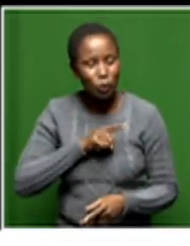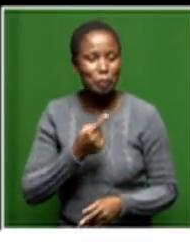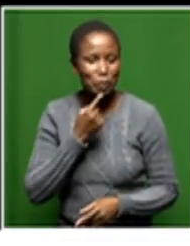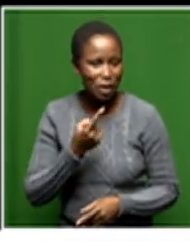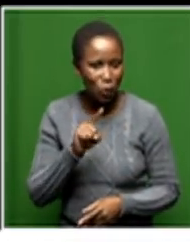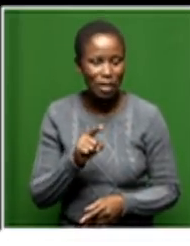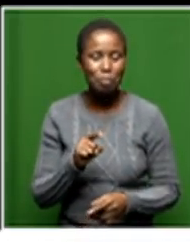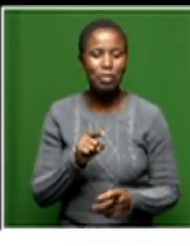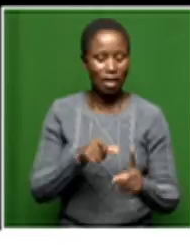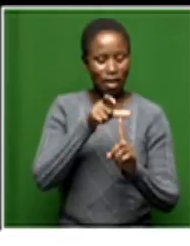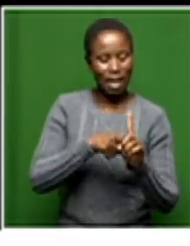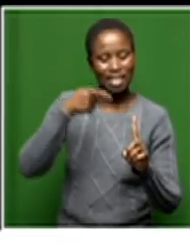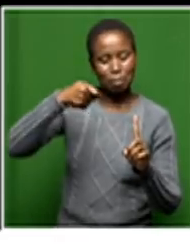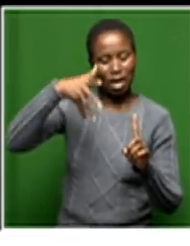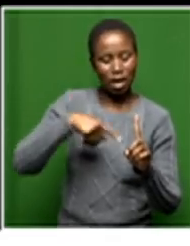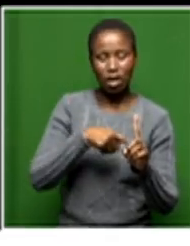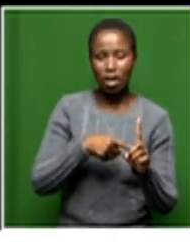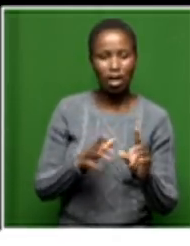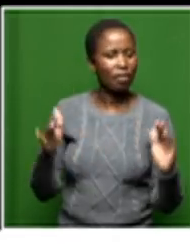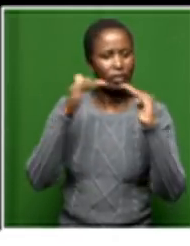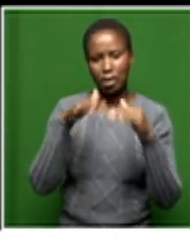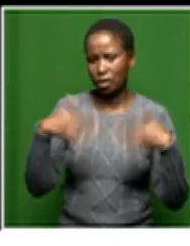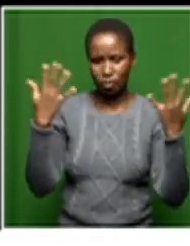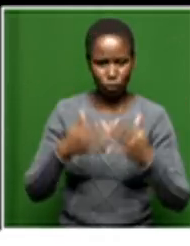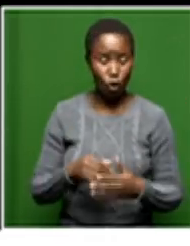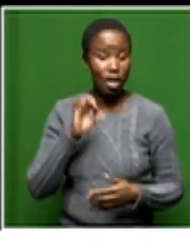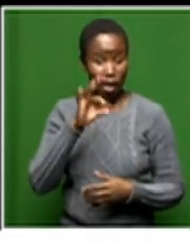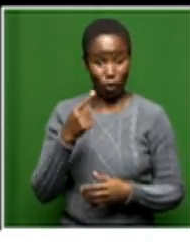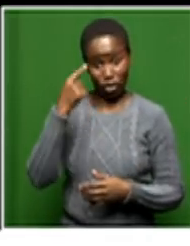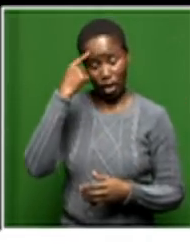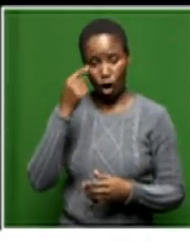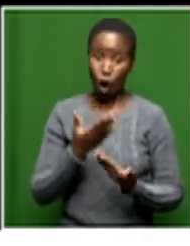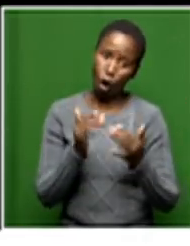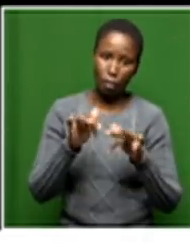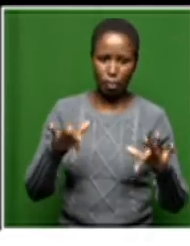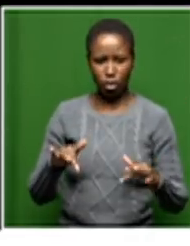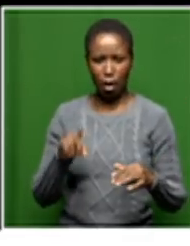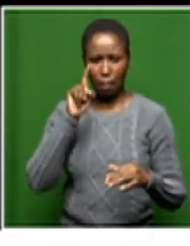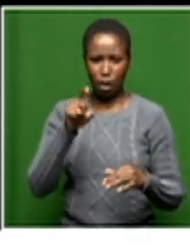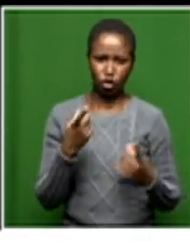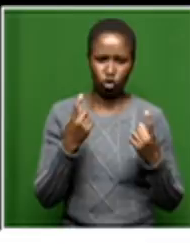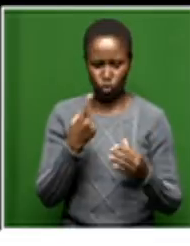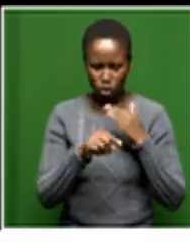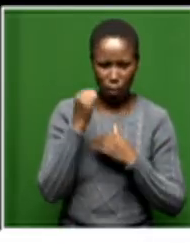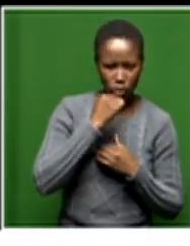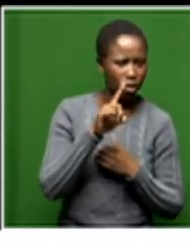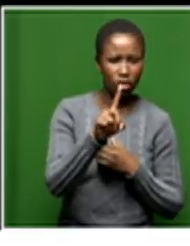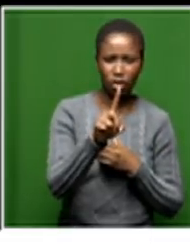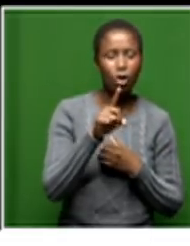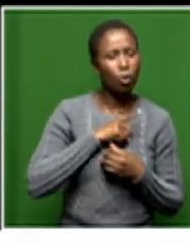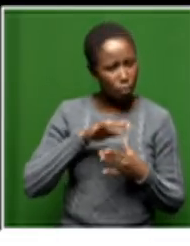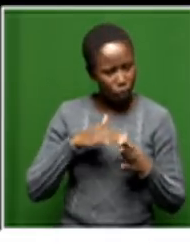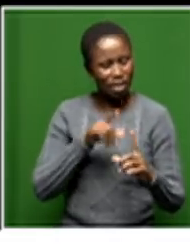is not fair if she paints everyone with that brush, knowing that they control the